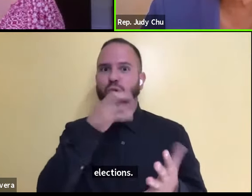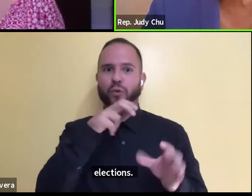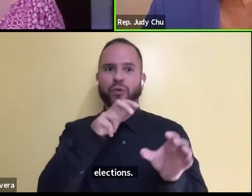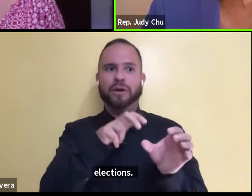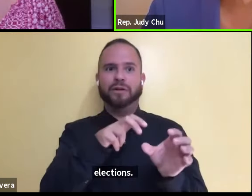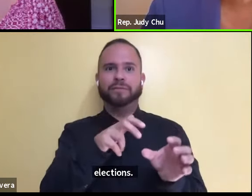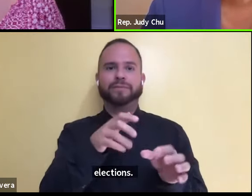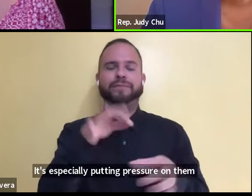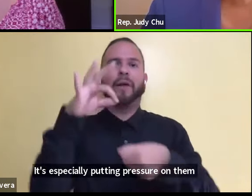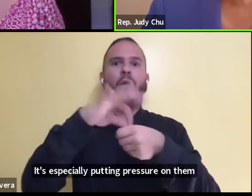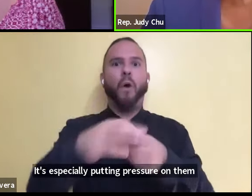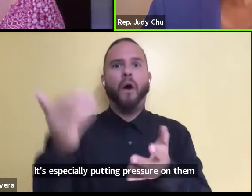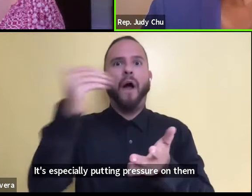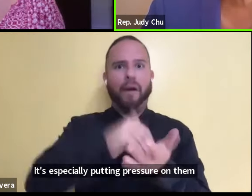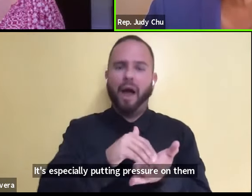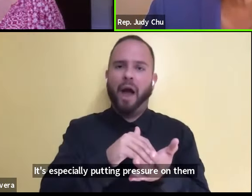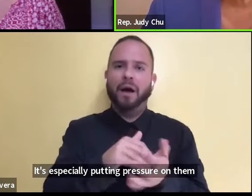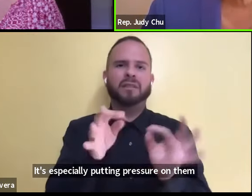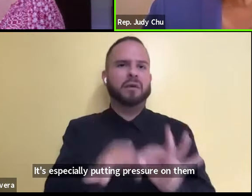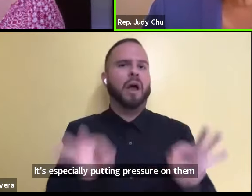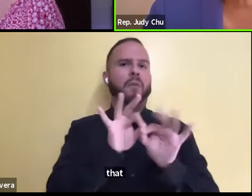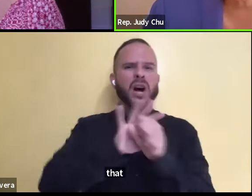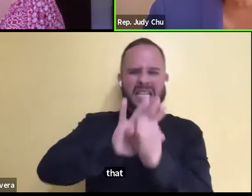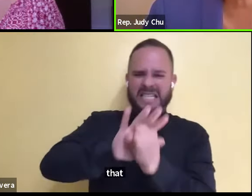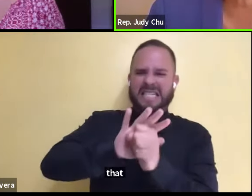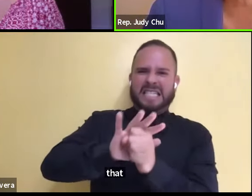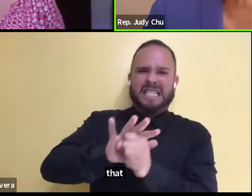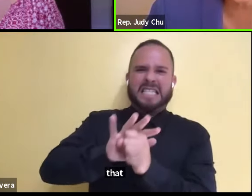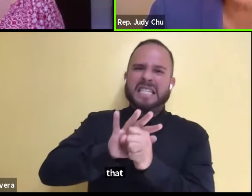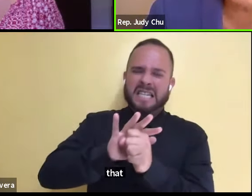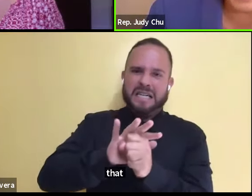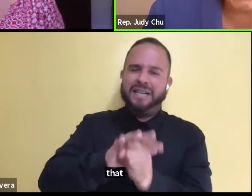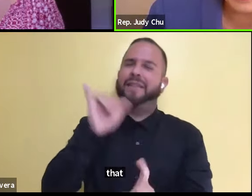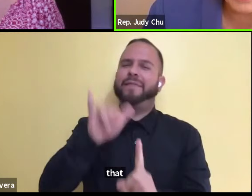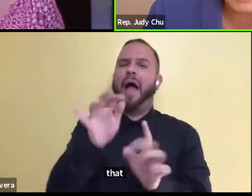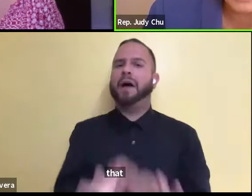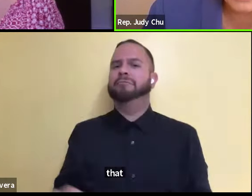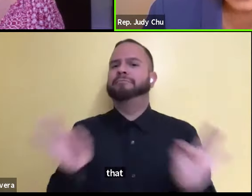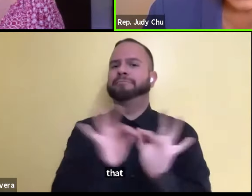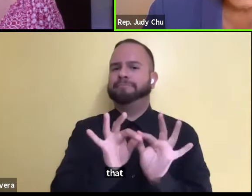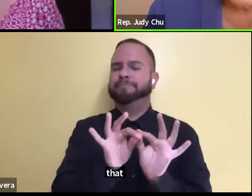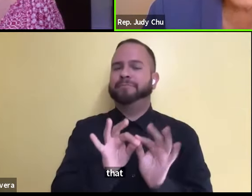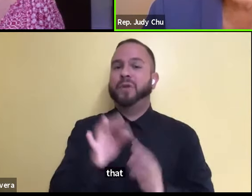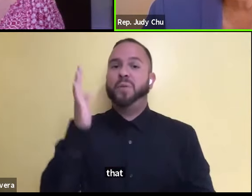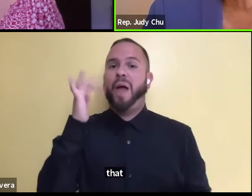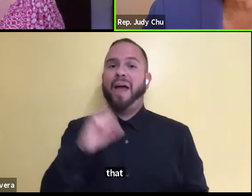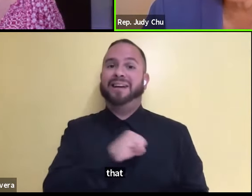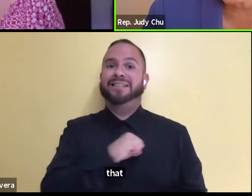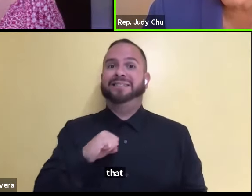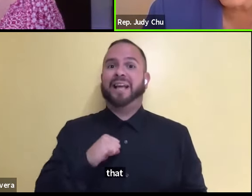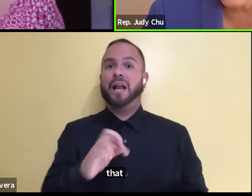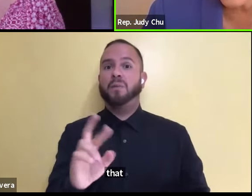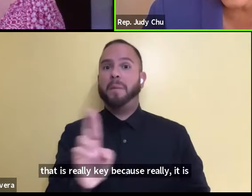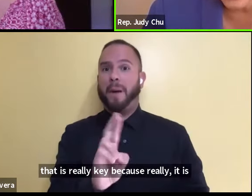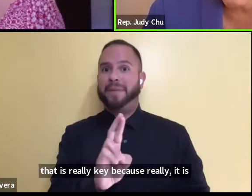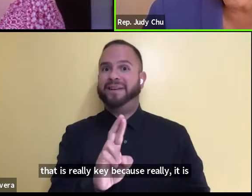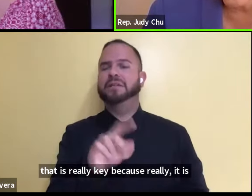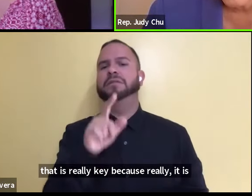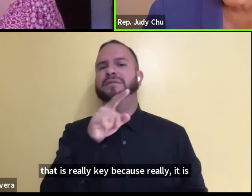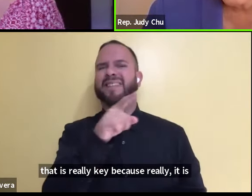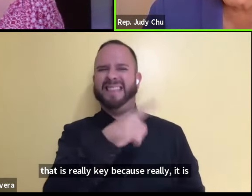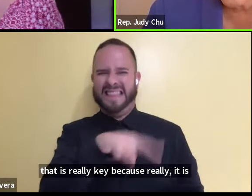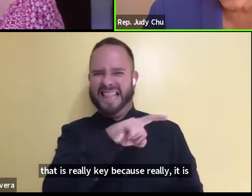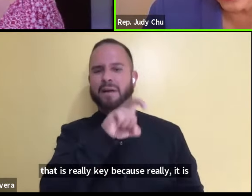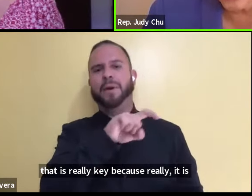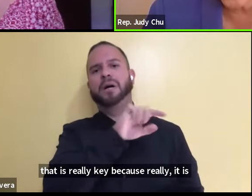That is really key, because really it's the Senate Republicans that need to come to the